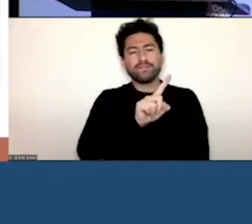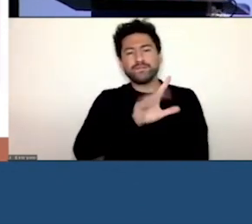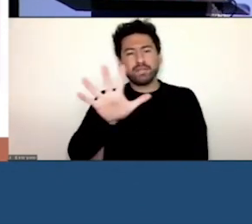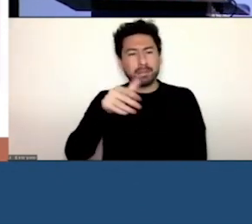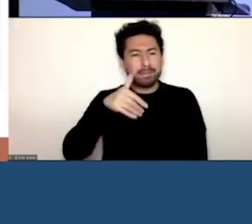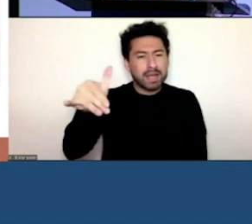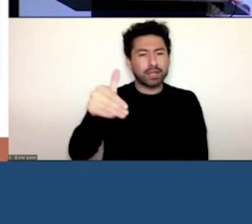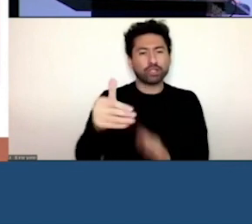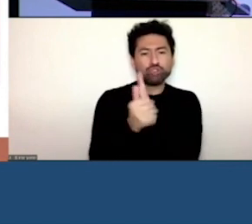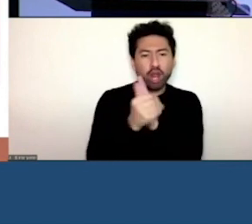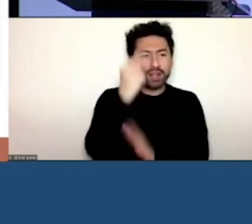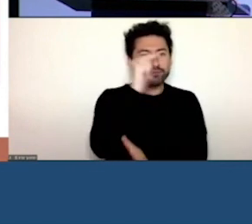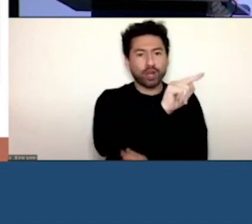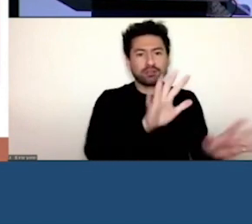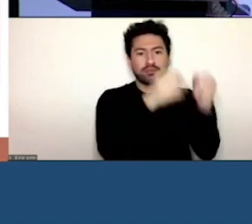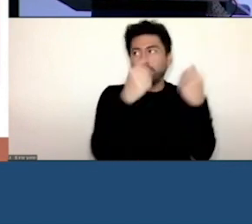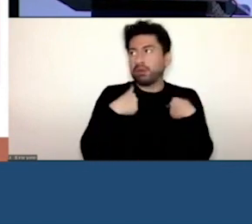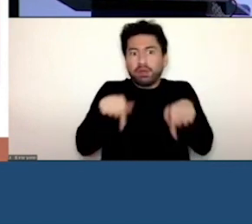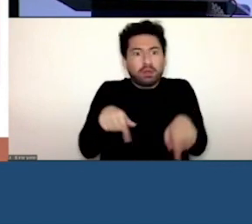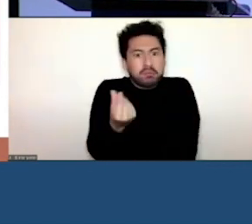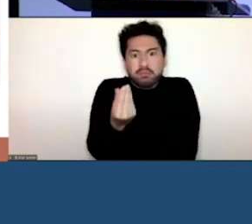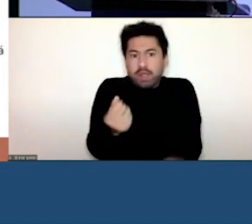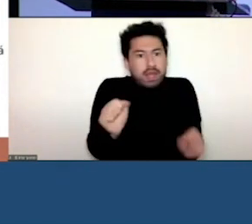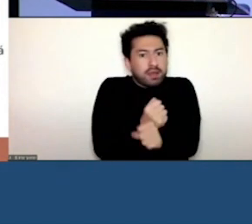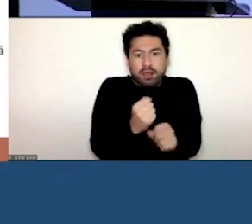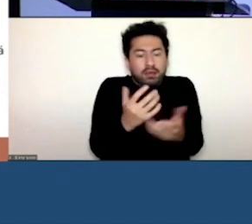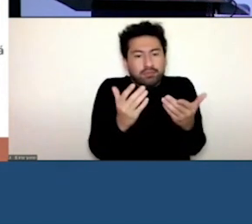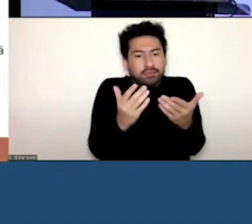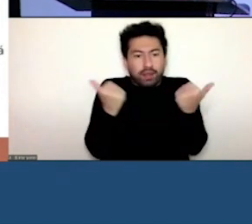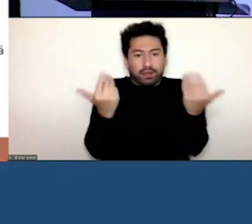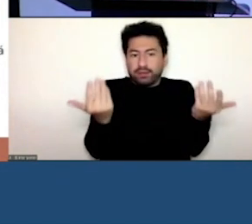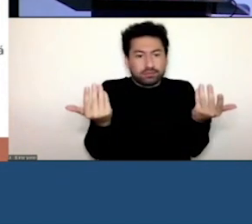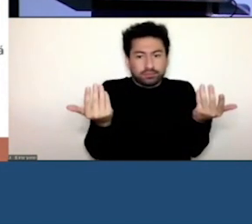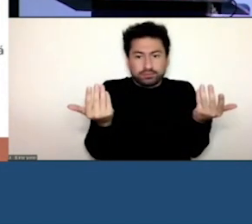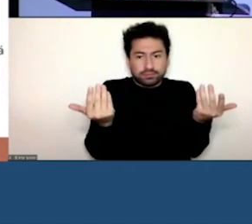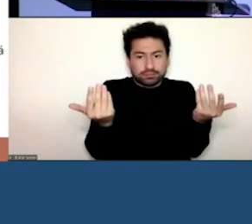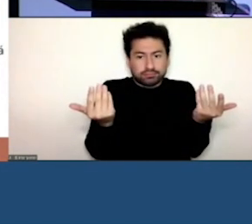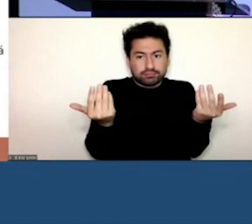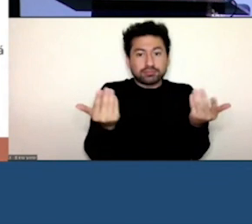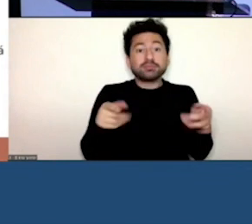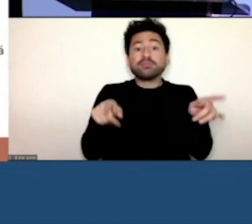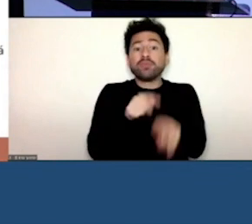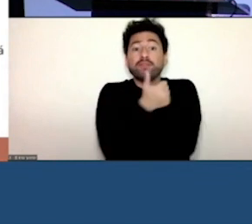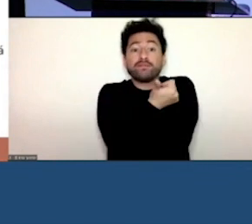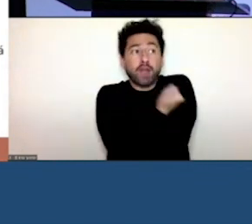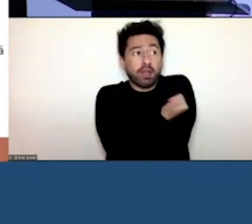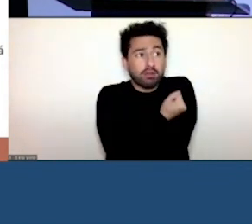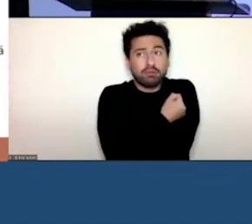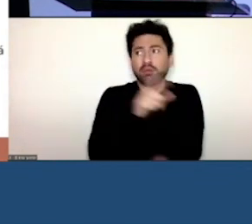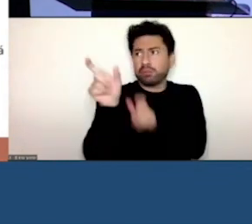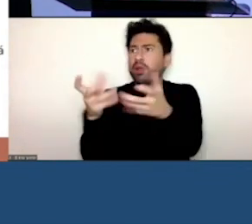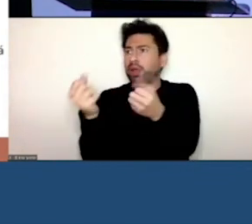$15 trillion for recovery, and we do not have these capacities. Unequal access to